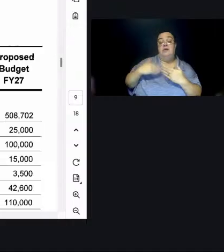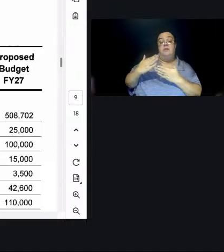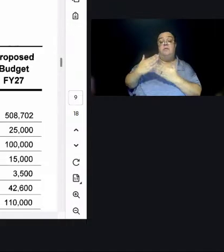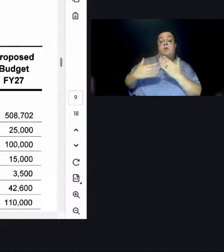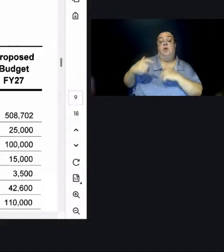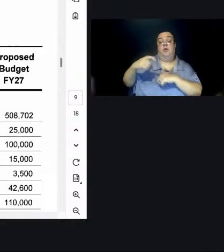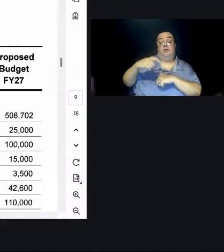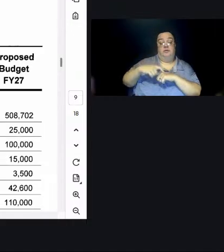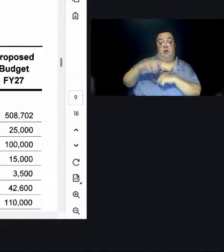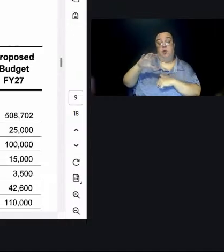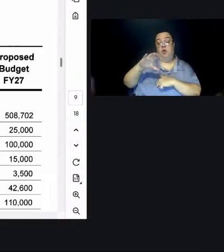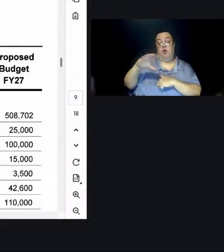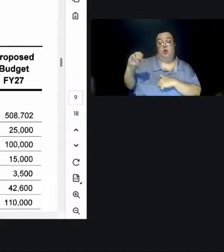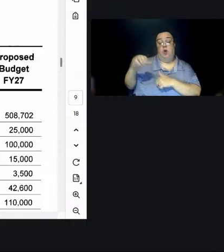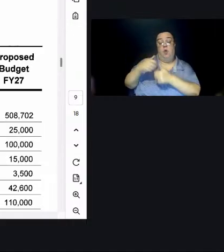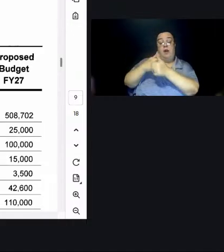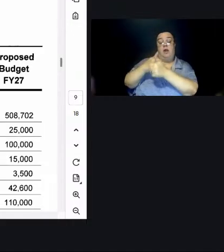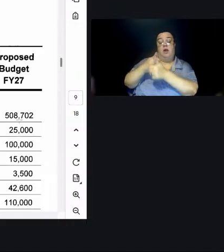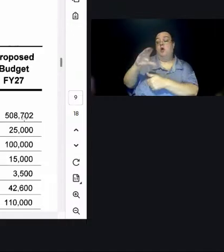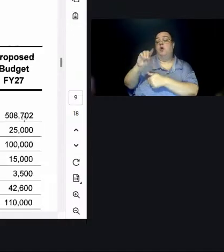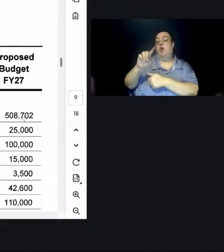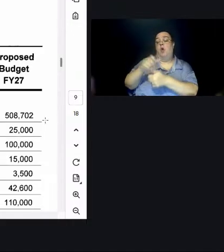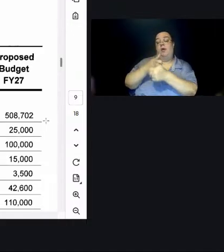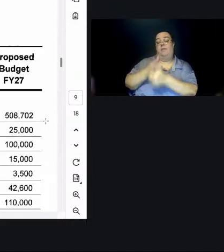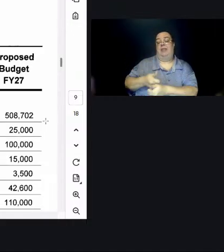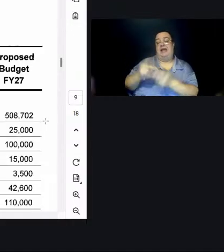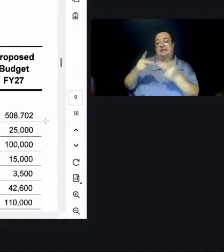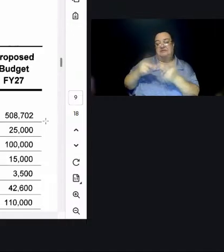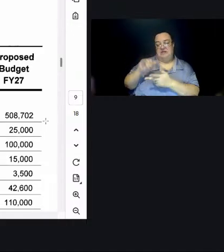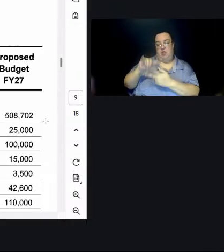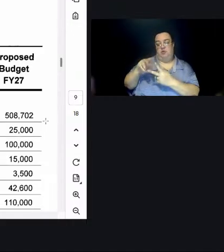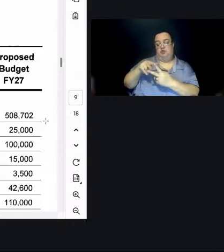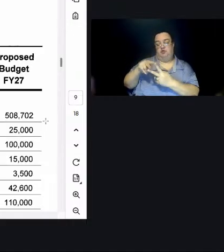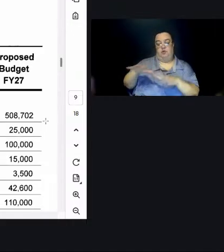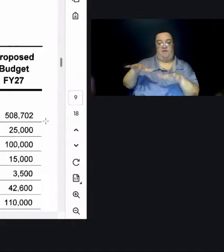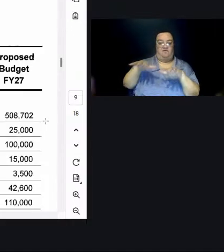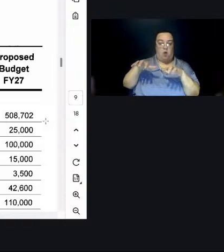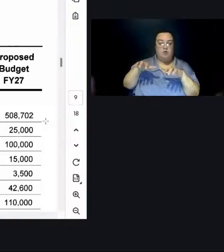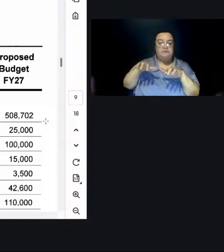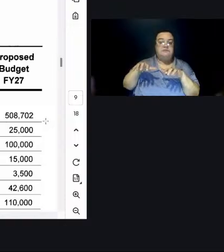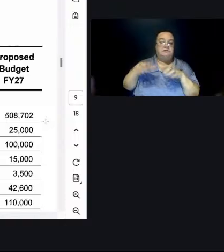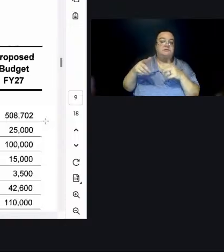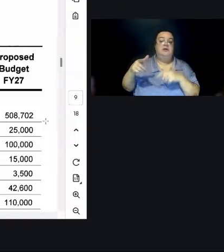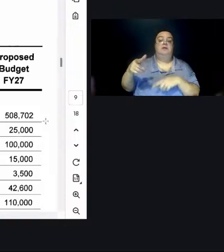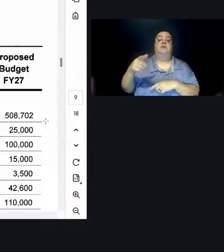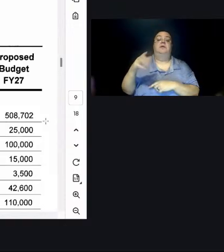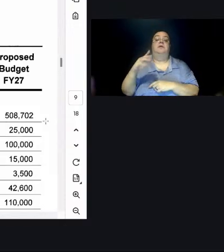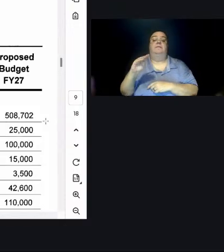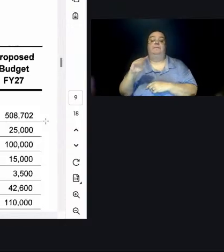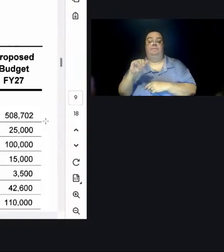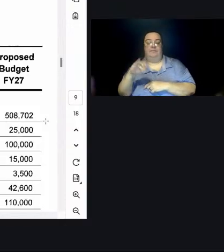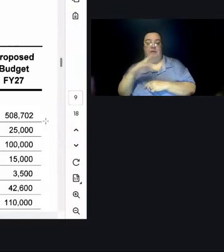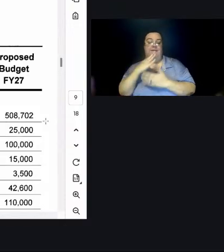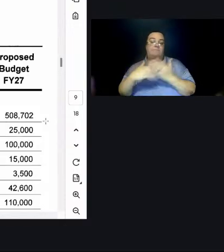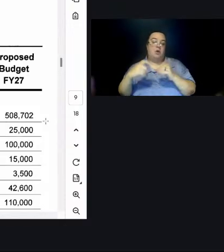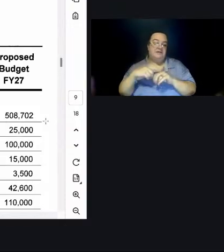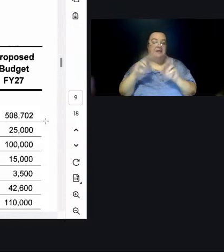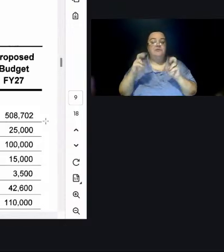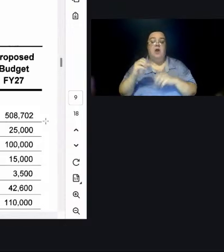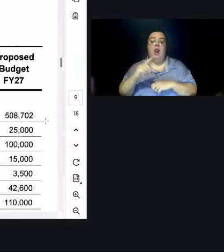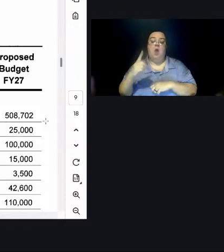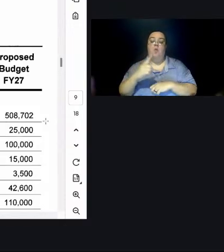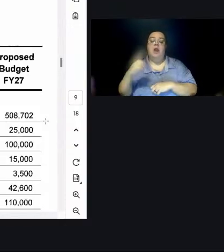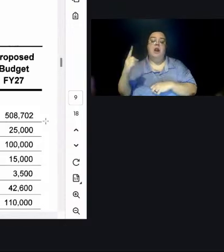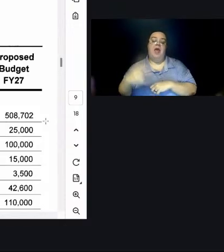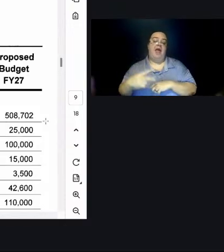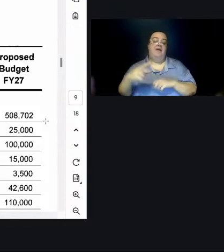code compliance position. All That's right. frozen. So frozen, yeah, part-time code, so essentially 1.5 1.5. FTEs,